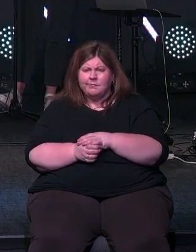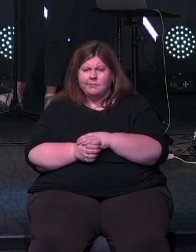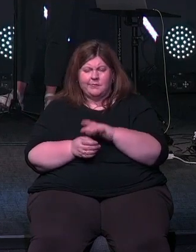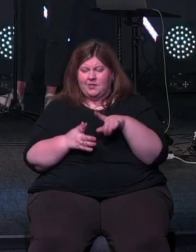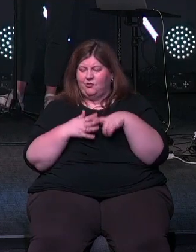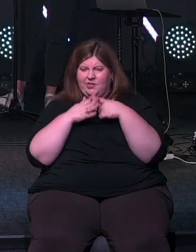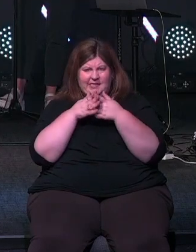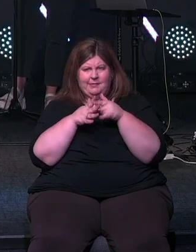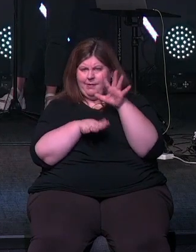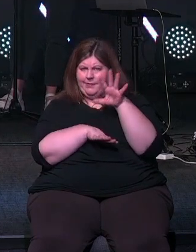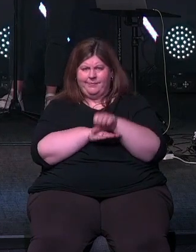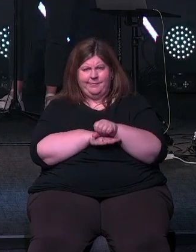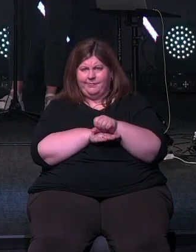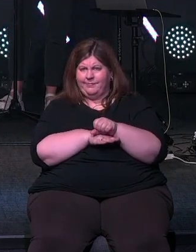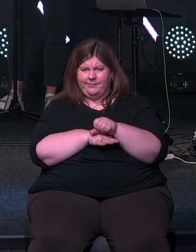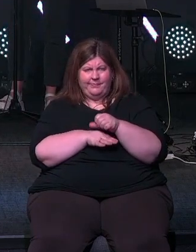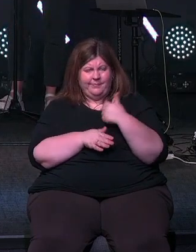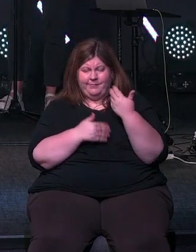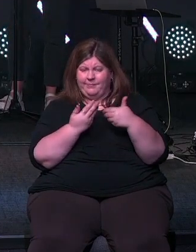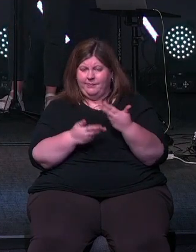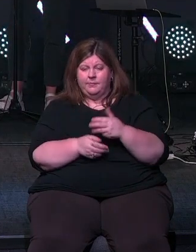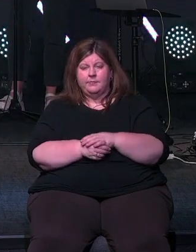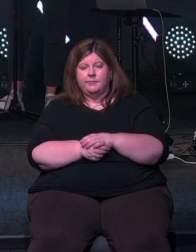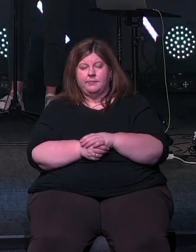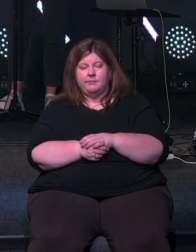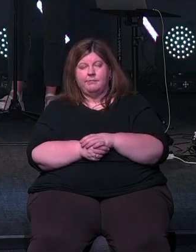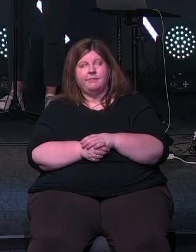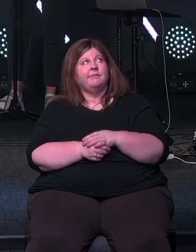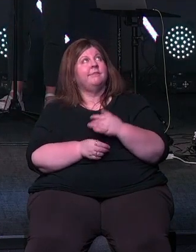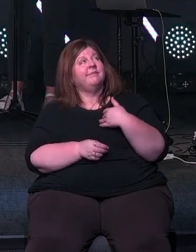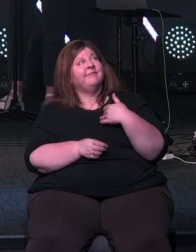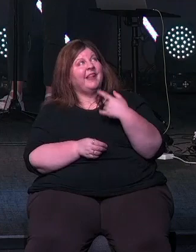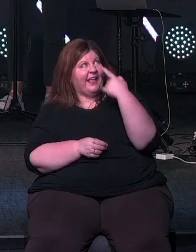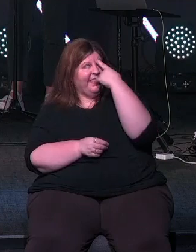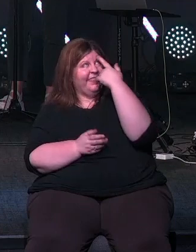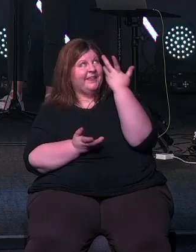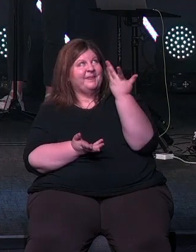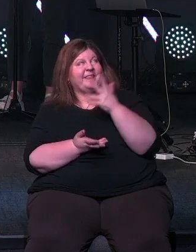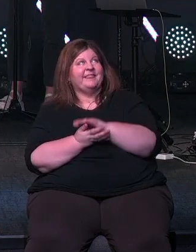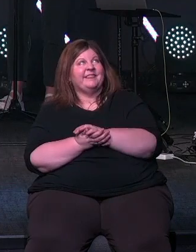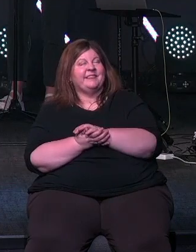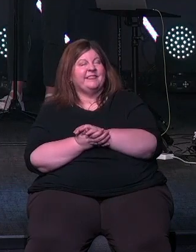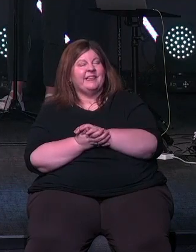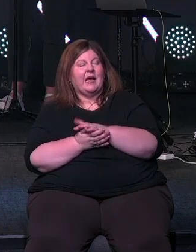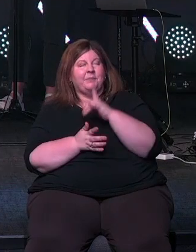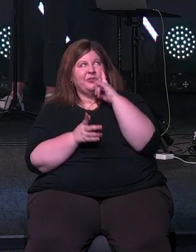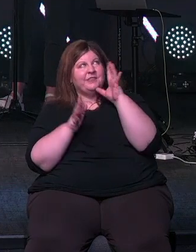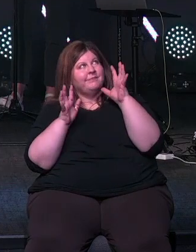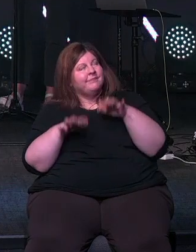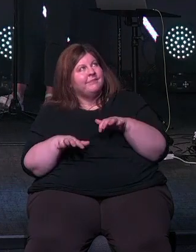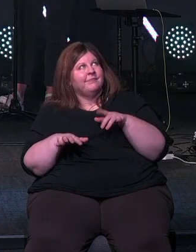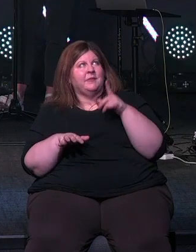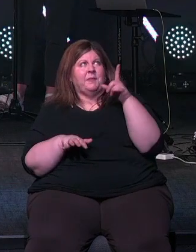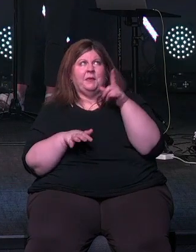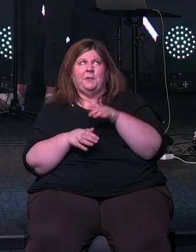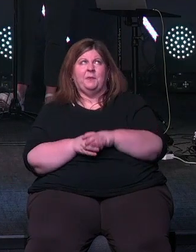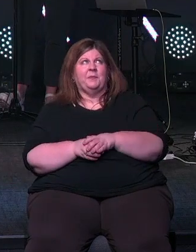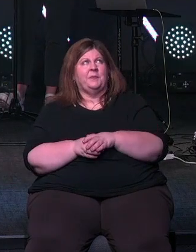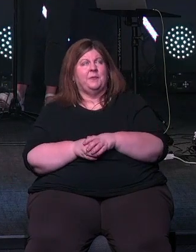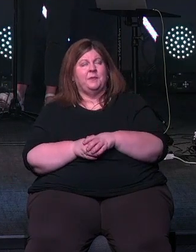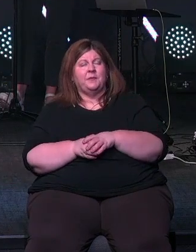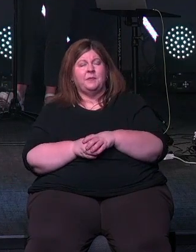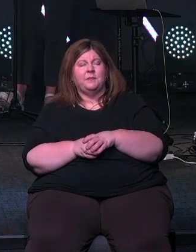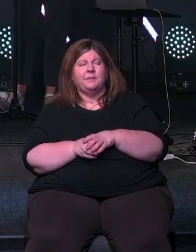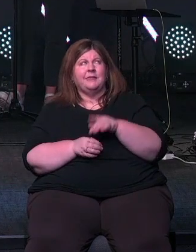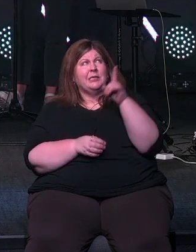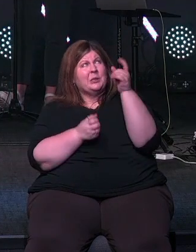start. God, here's what I think about you. I'm just blown away by you. The way that you